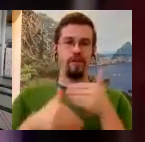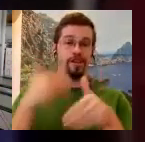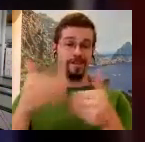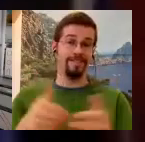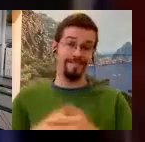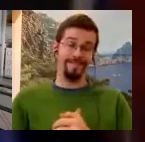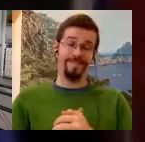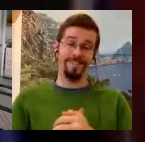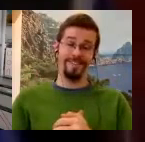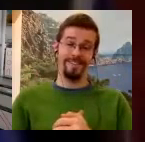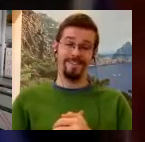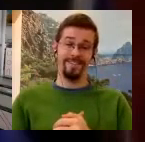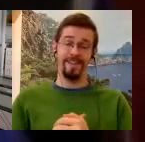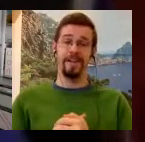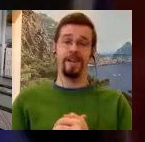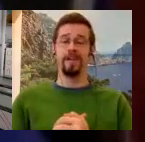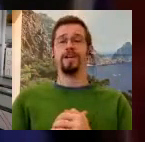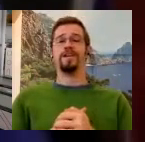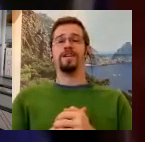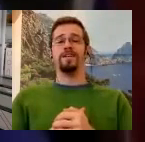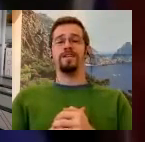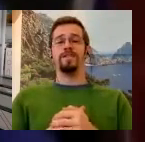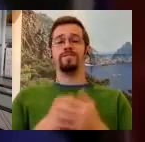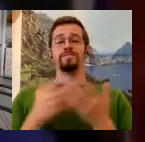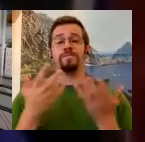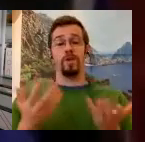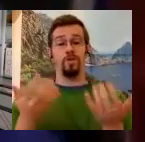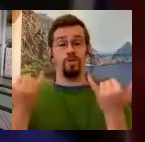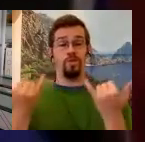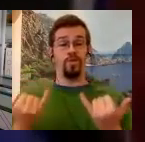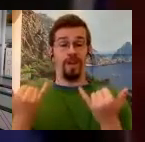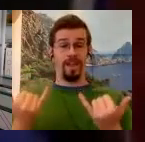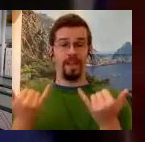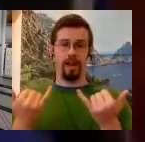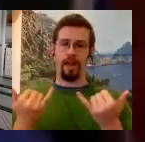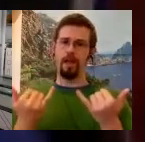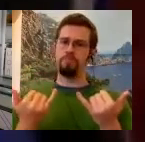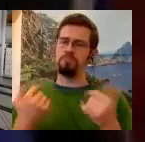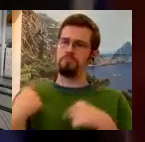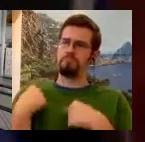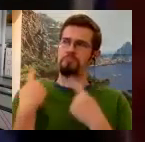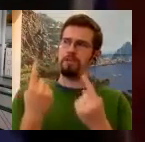Round and round the circle, but right now we've been stable for 2 years.